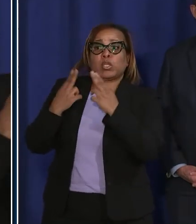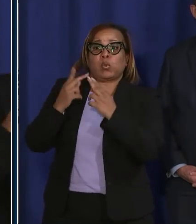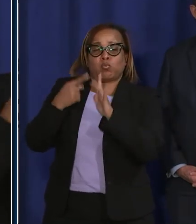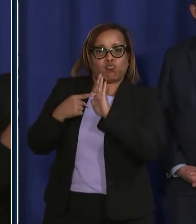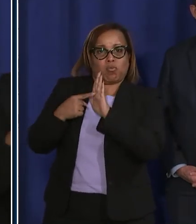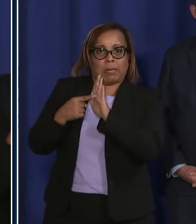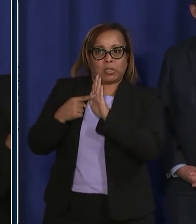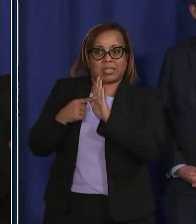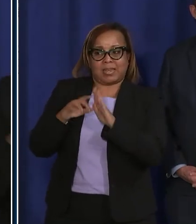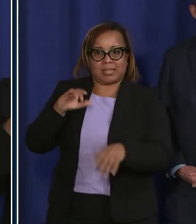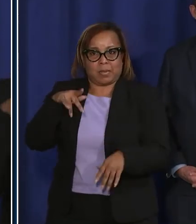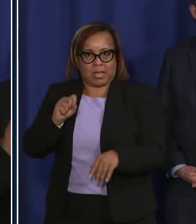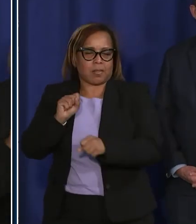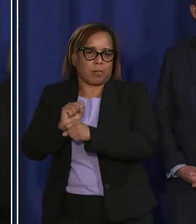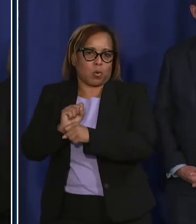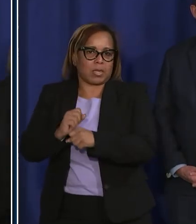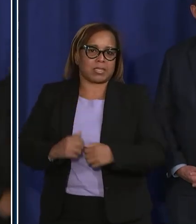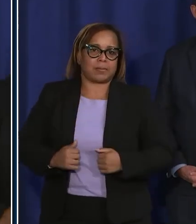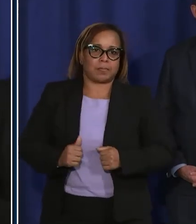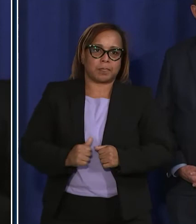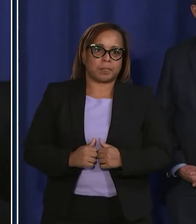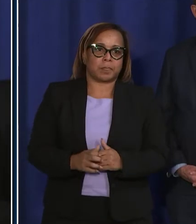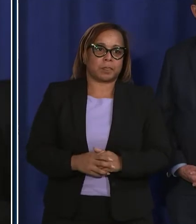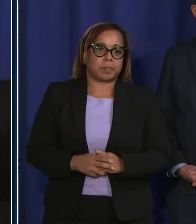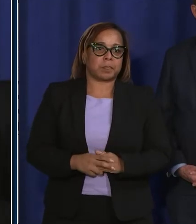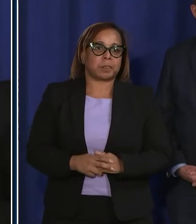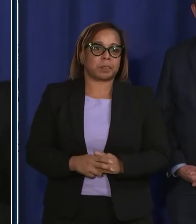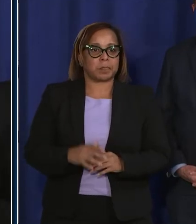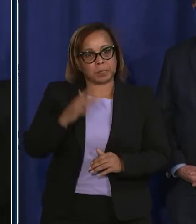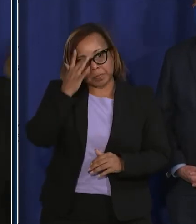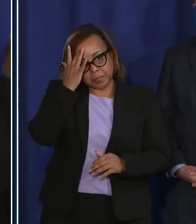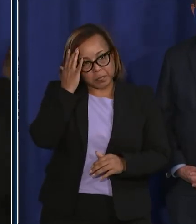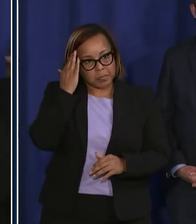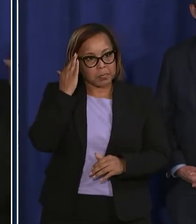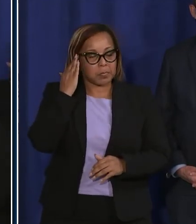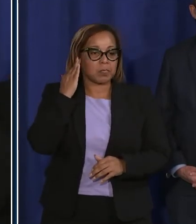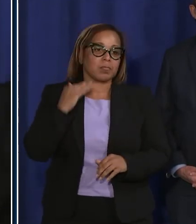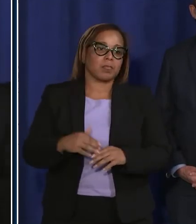represent the CPS employees. All right, Megan Hickey, CBS.